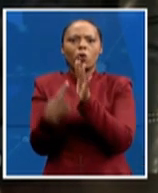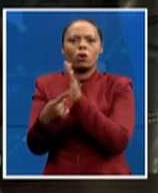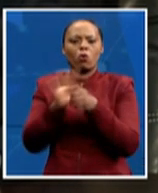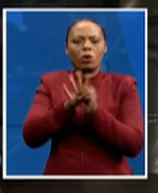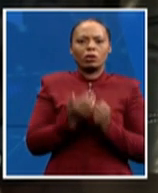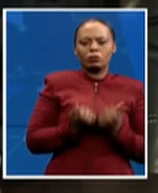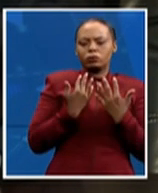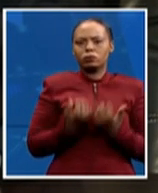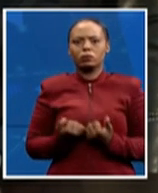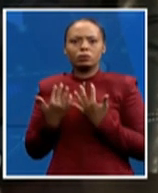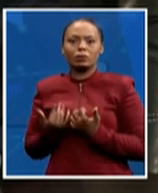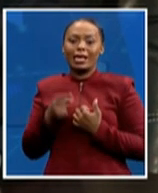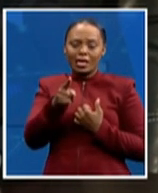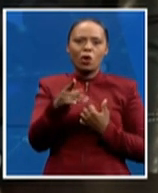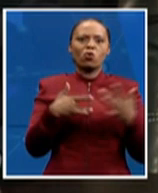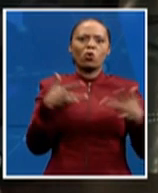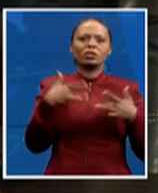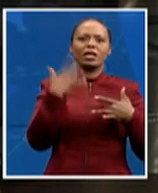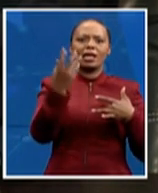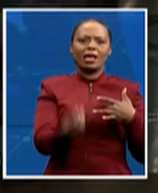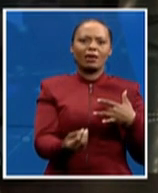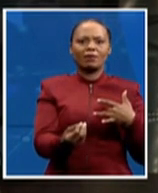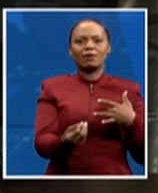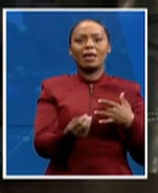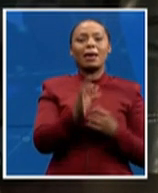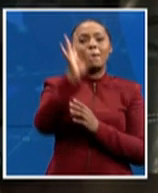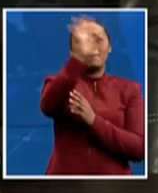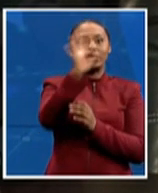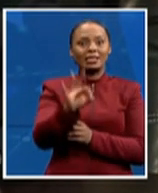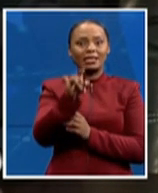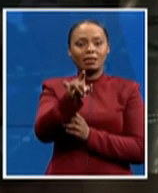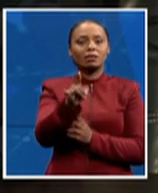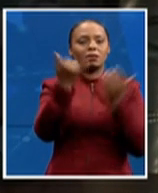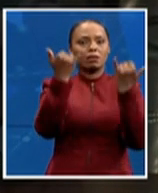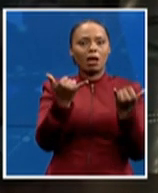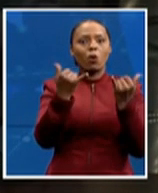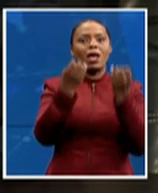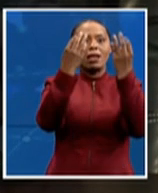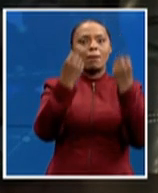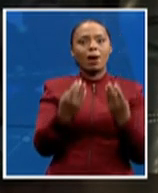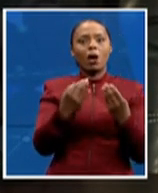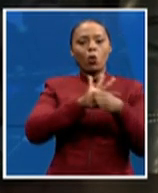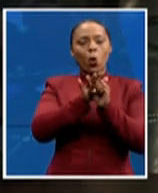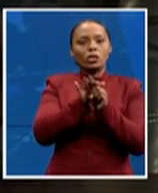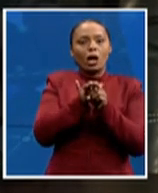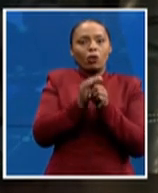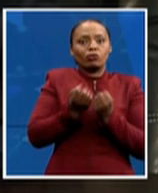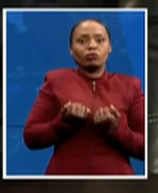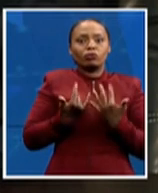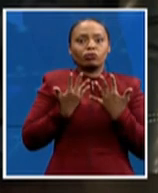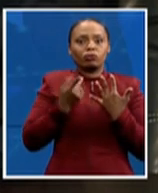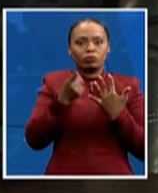overall percentage change in the number of new cases between week 21 and week